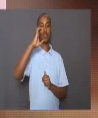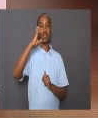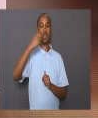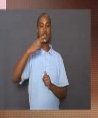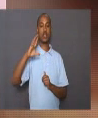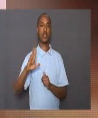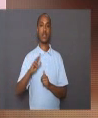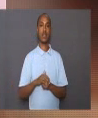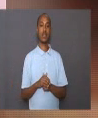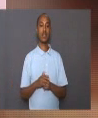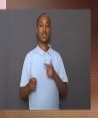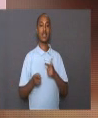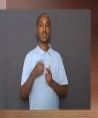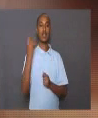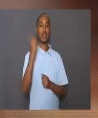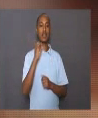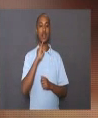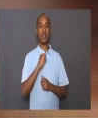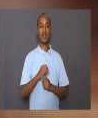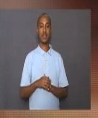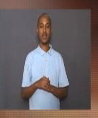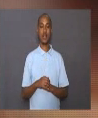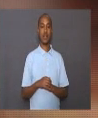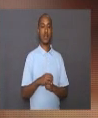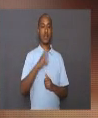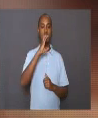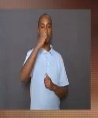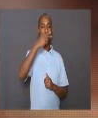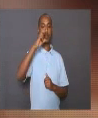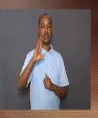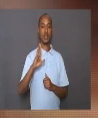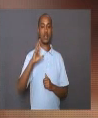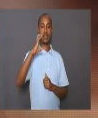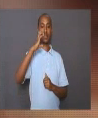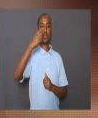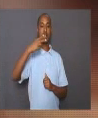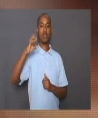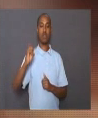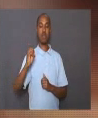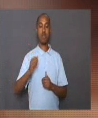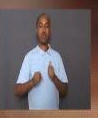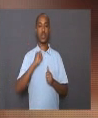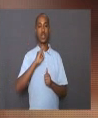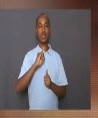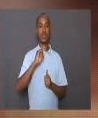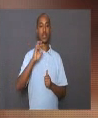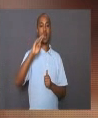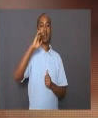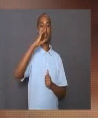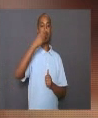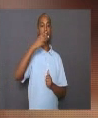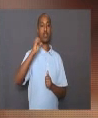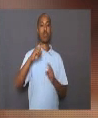a ketone. The second structure is ethanal, which is